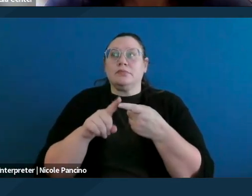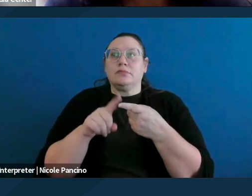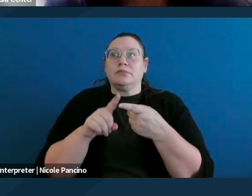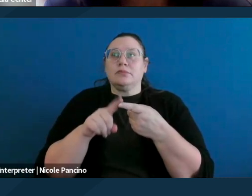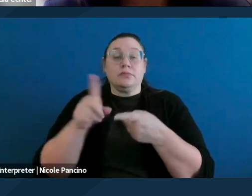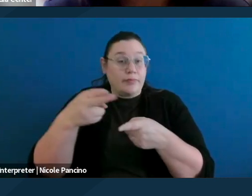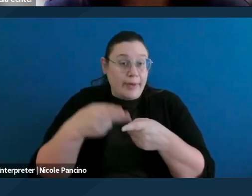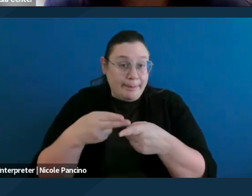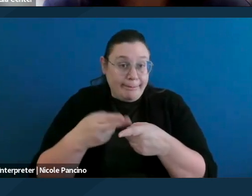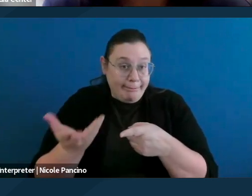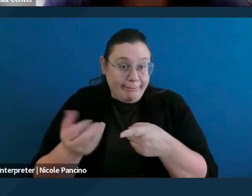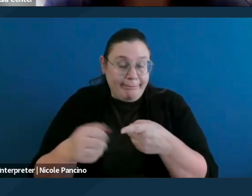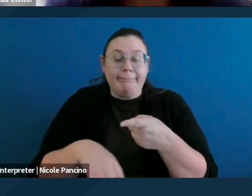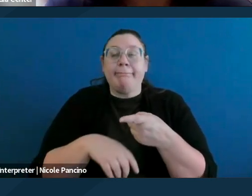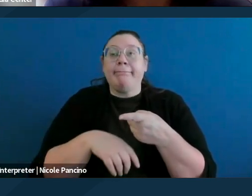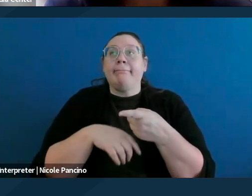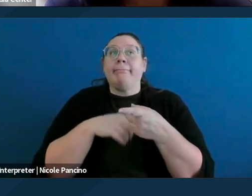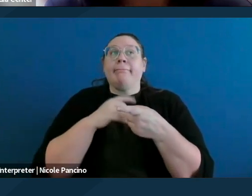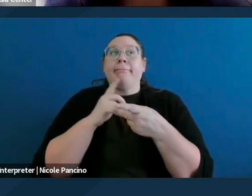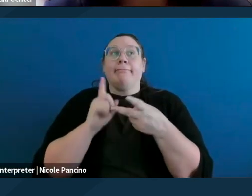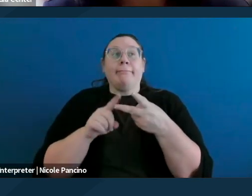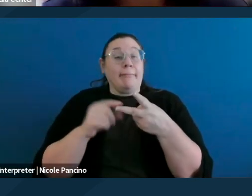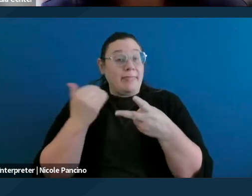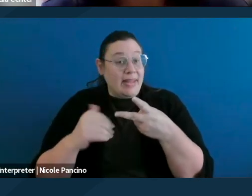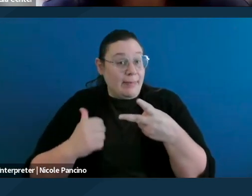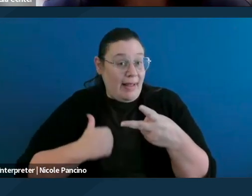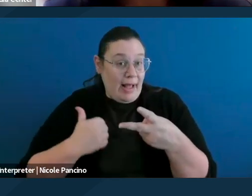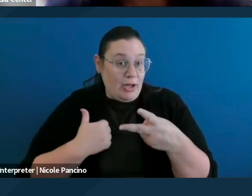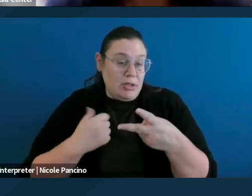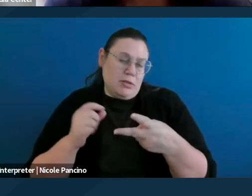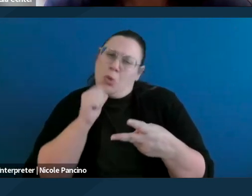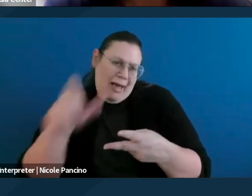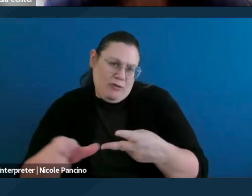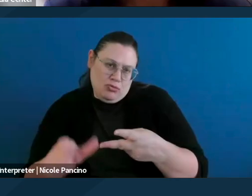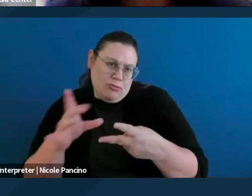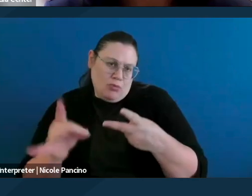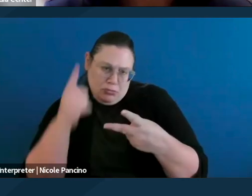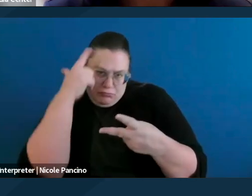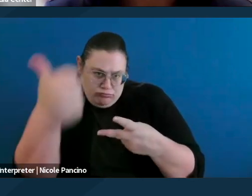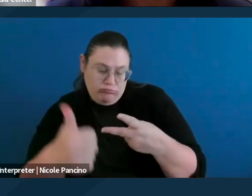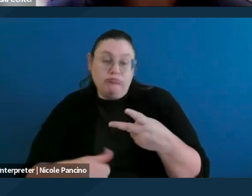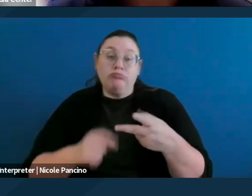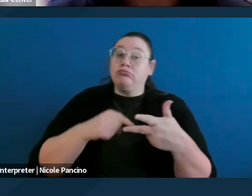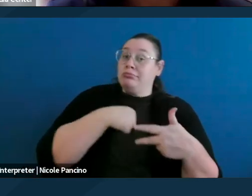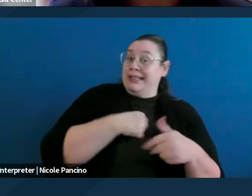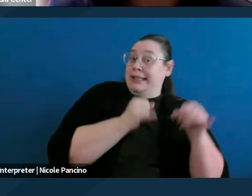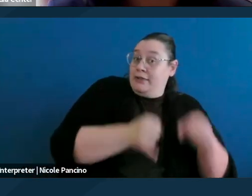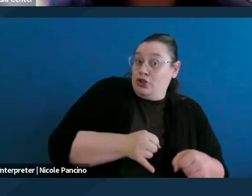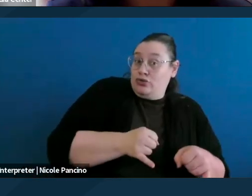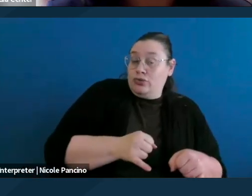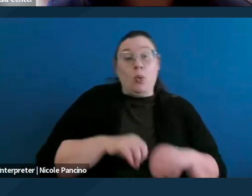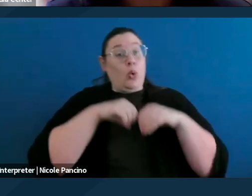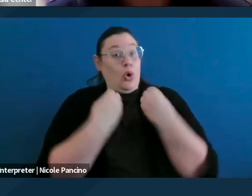your name, your email address, that's optional, whether you are an individual, organization,